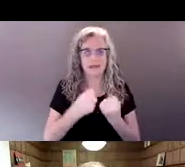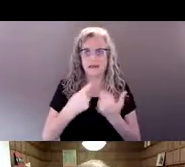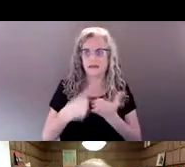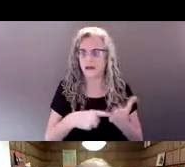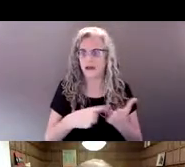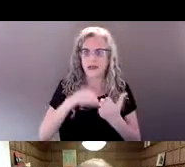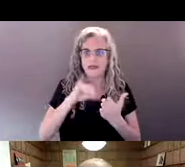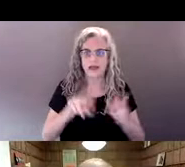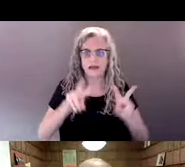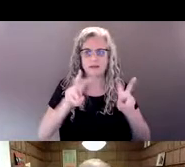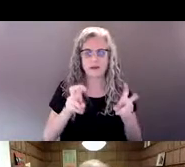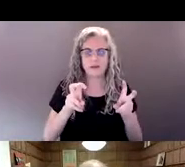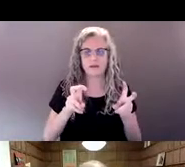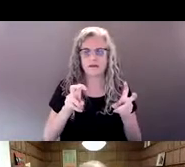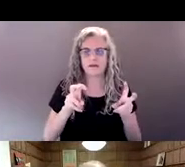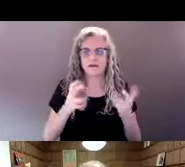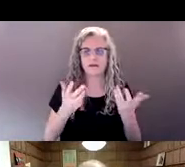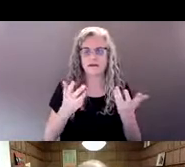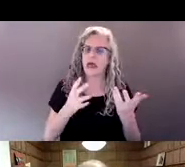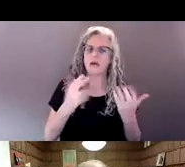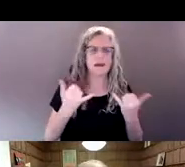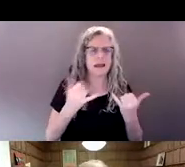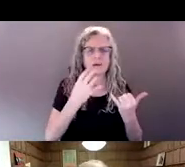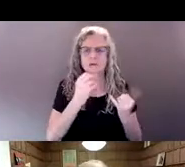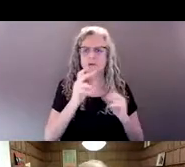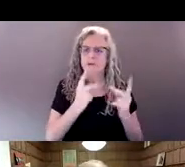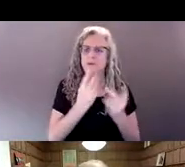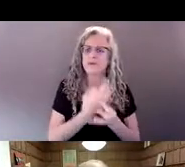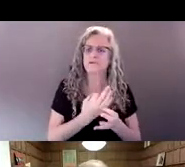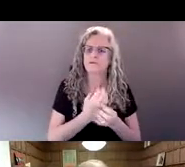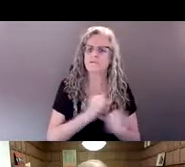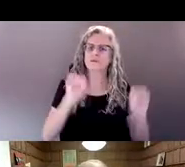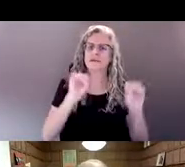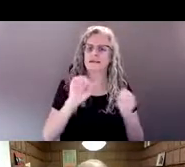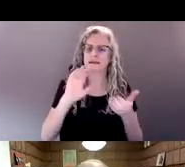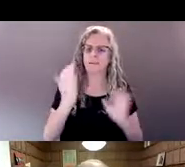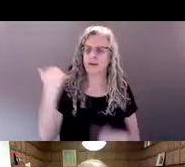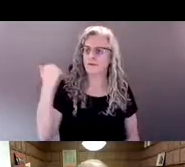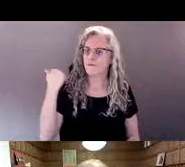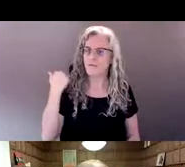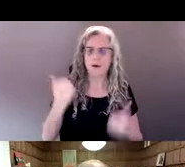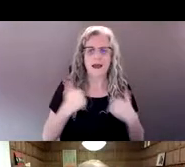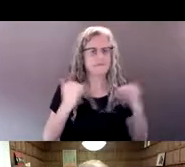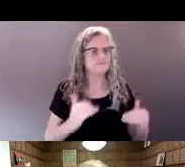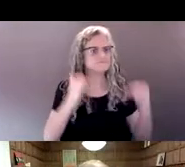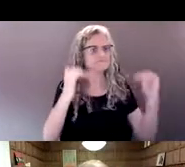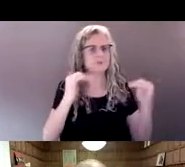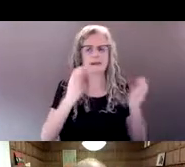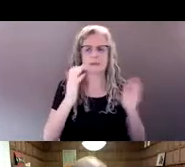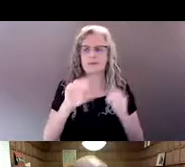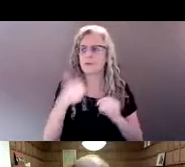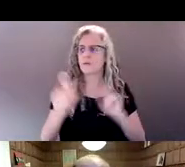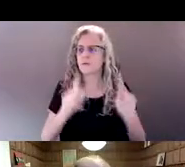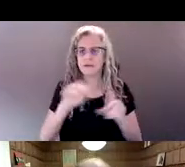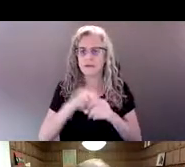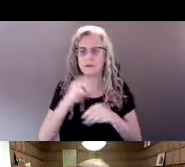Jews are relatively free compared to other times and places and relatively privileged compared to others in the world. But